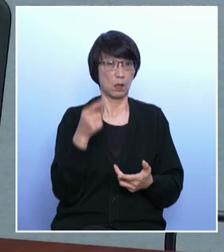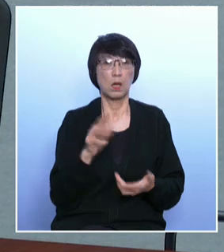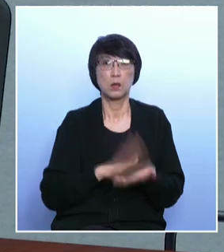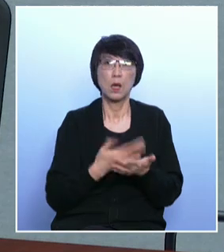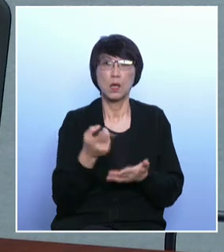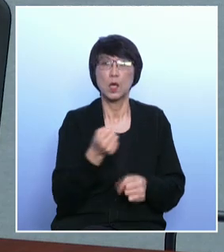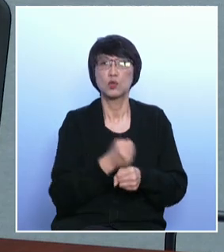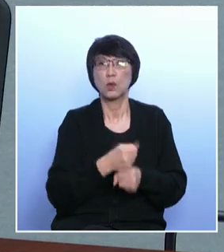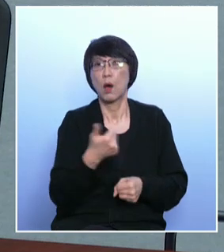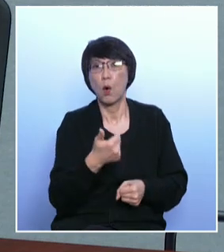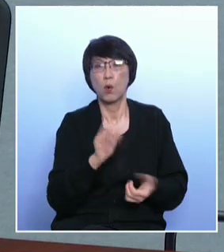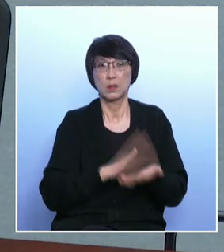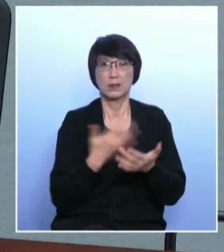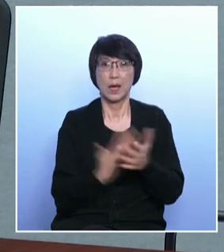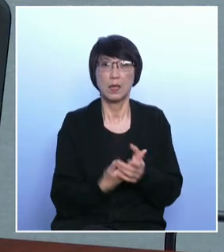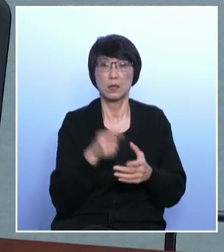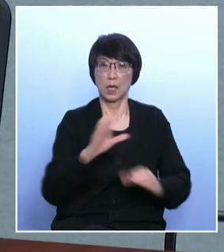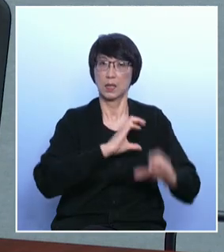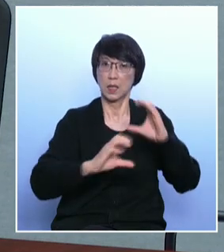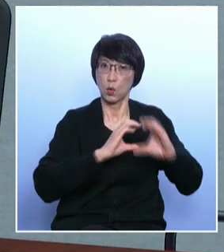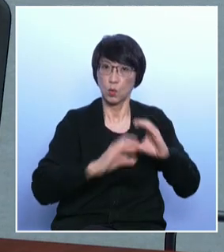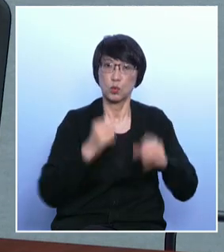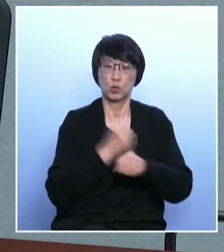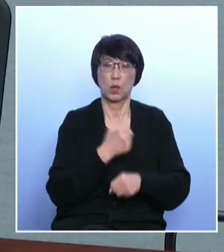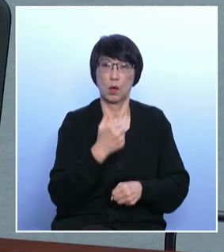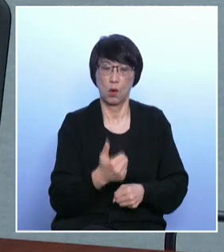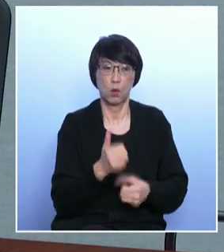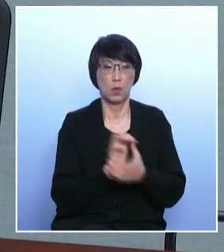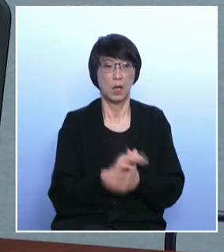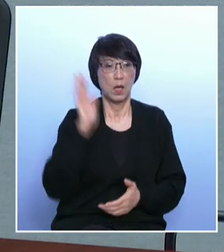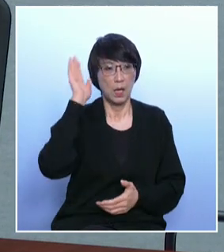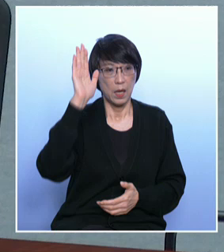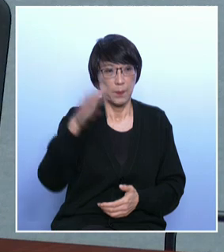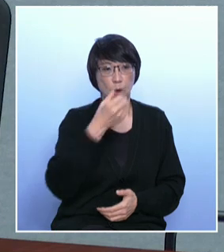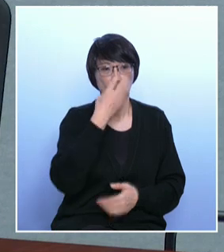the reflective windows affected them quite a lot.